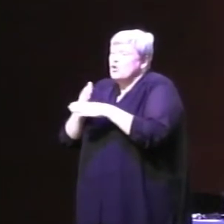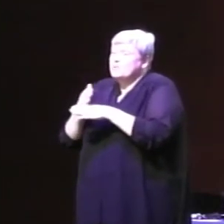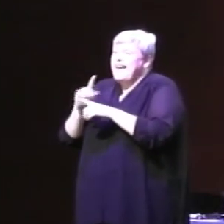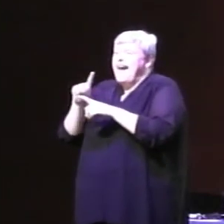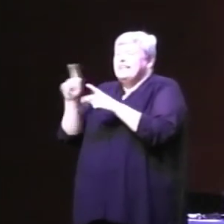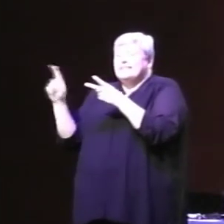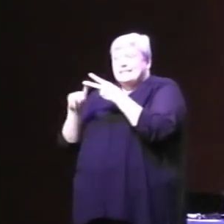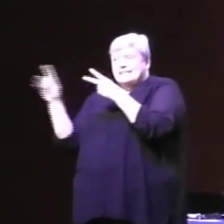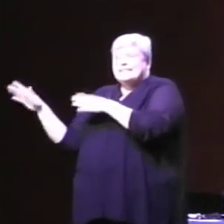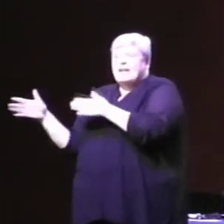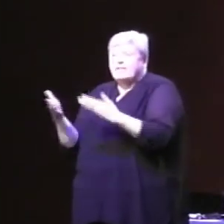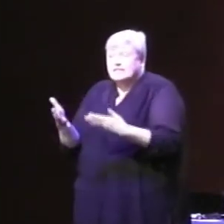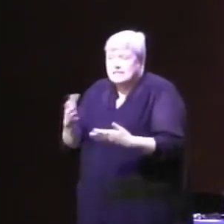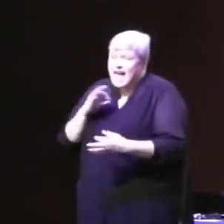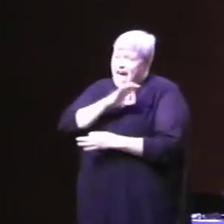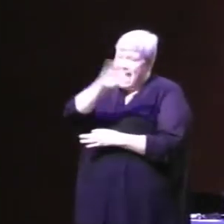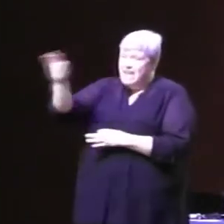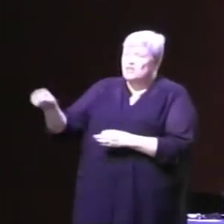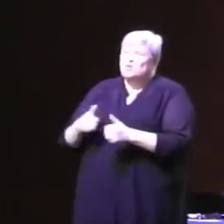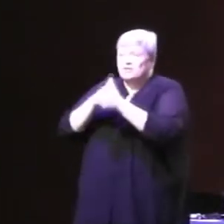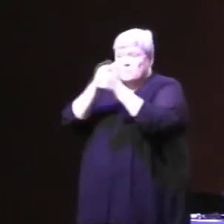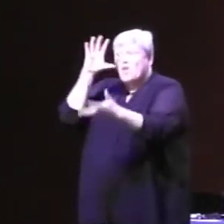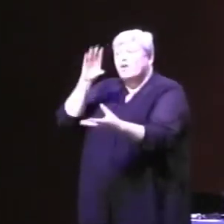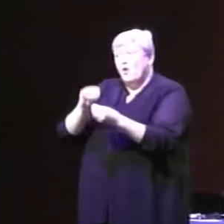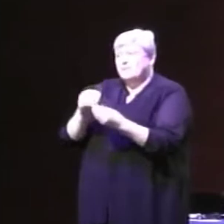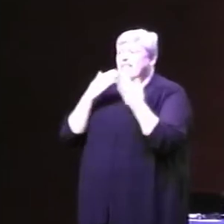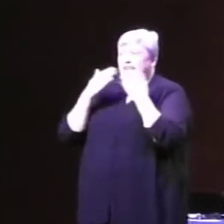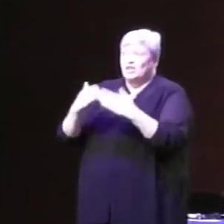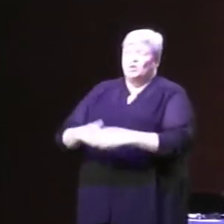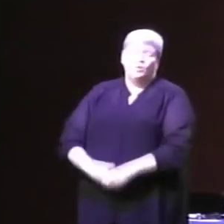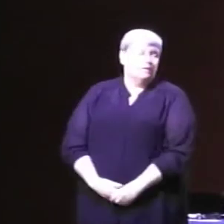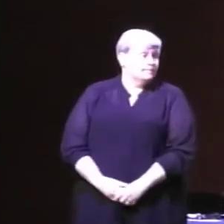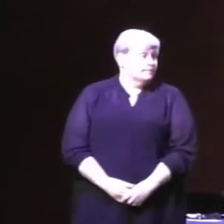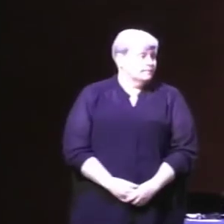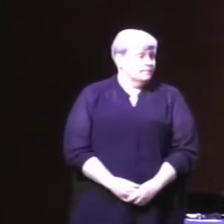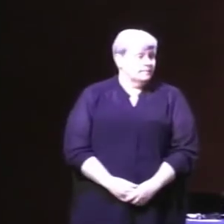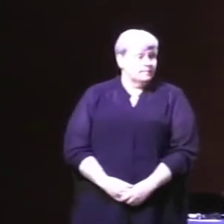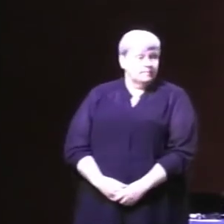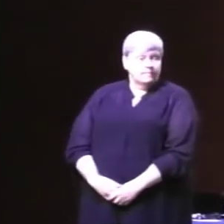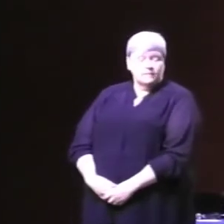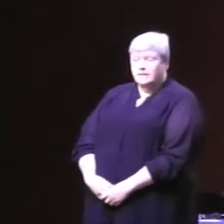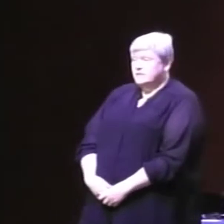services. I ask you to support us, Composite Congress. Thank you.